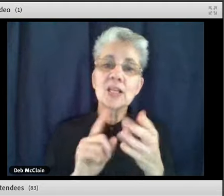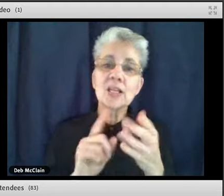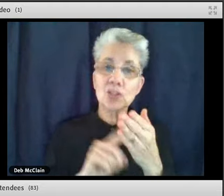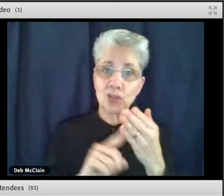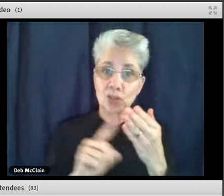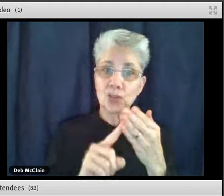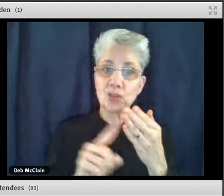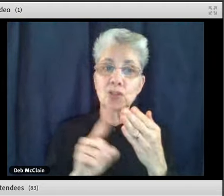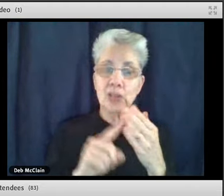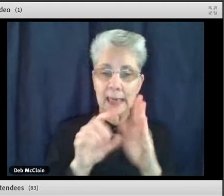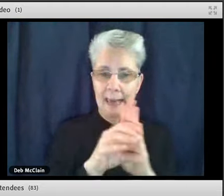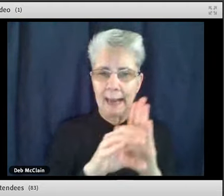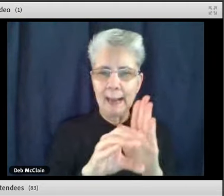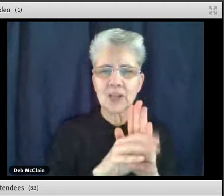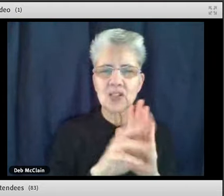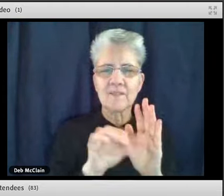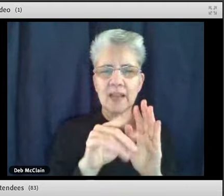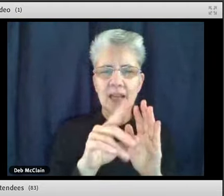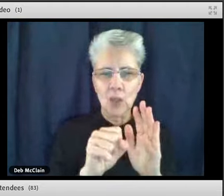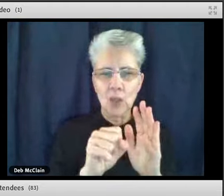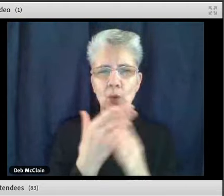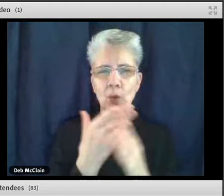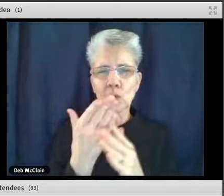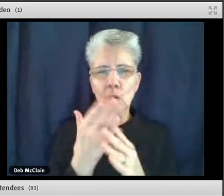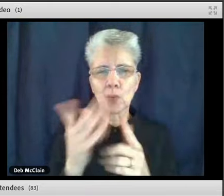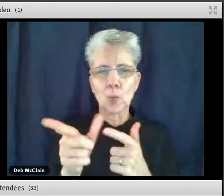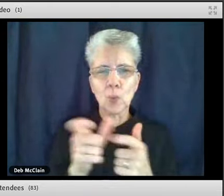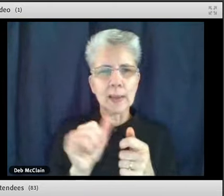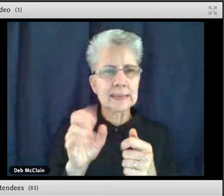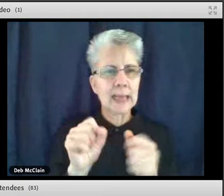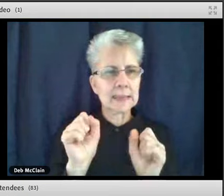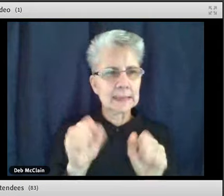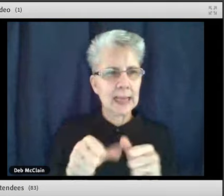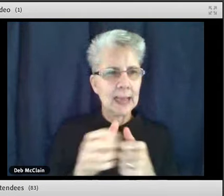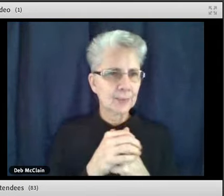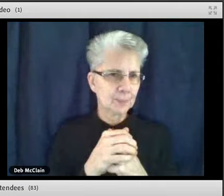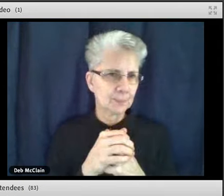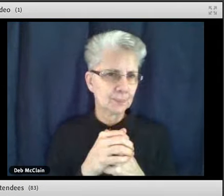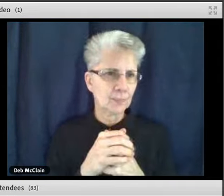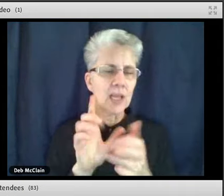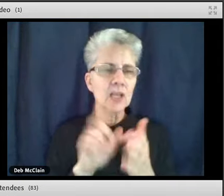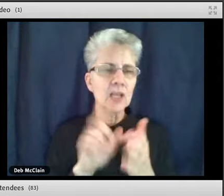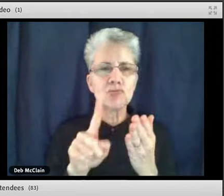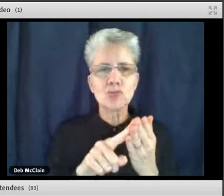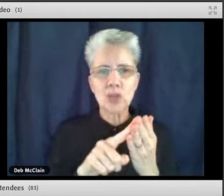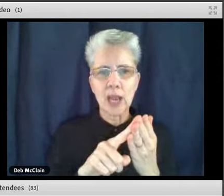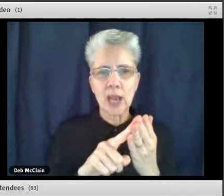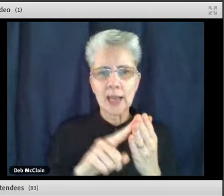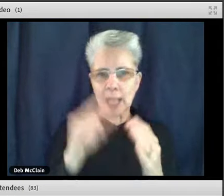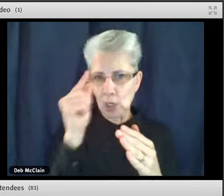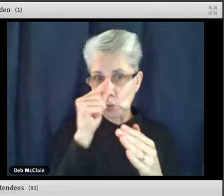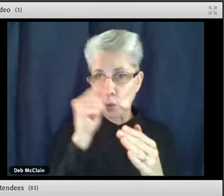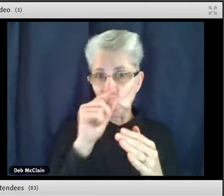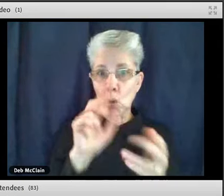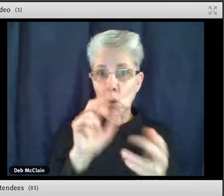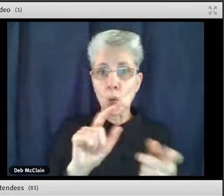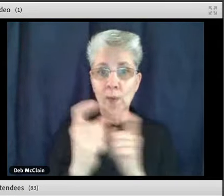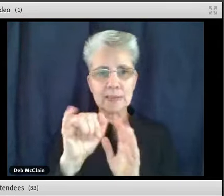Obama actually first came from BBC, and it did not say anything about immigrant jobs. So you can verify pictures. So you can do this